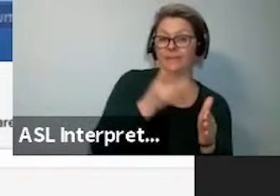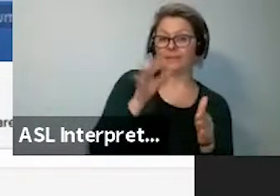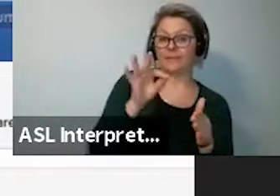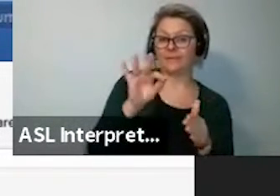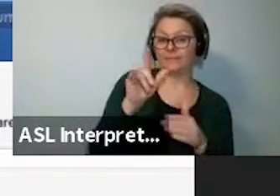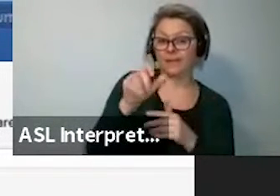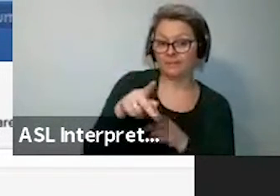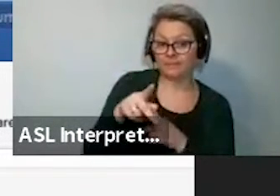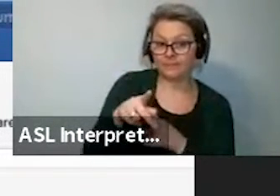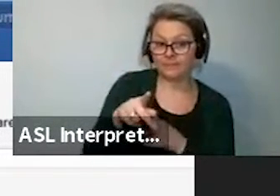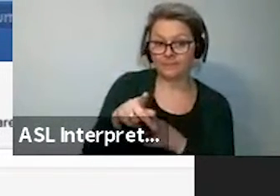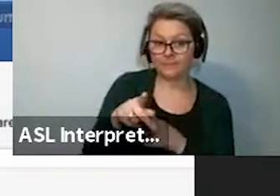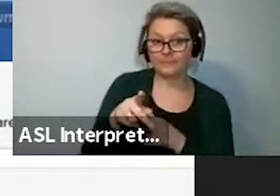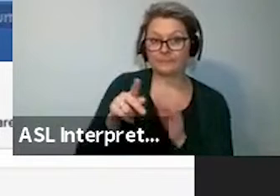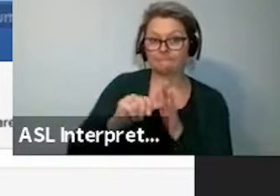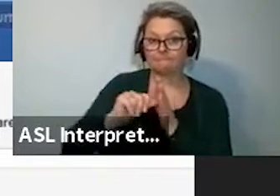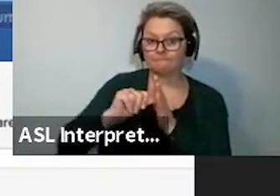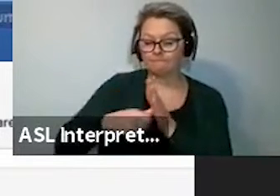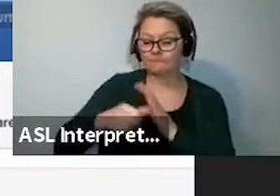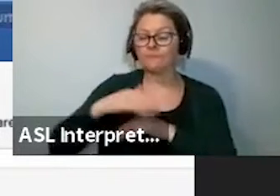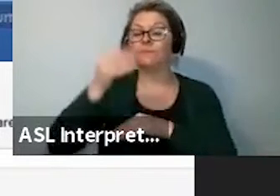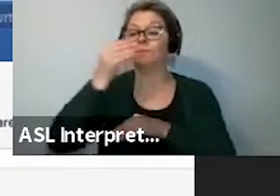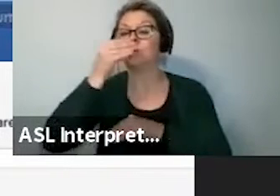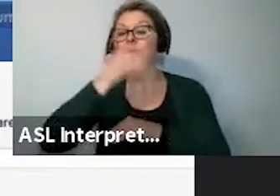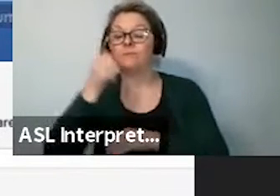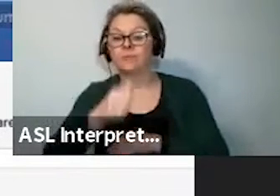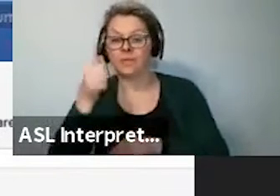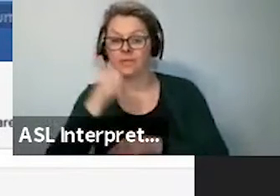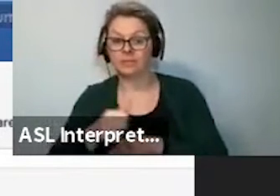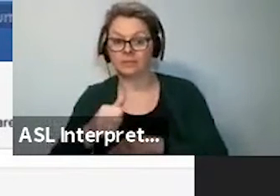insistence on food every day.